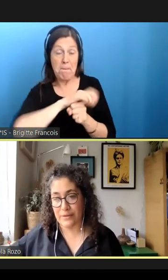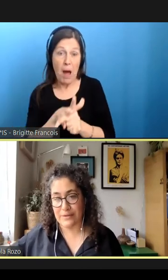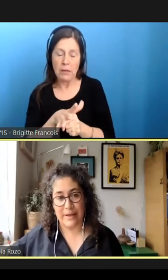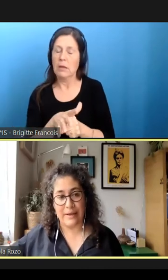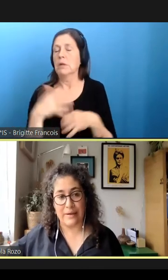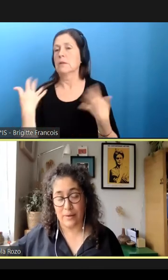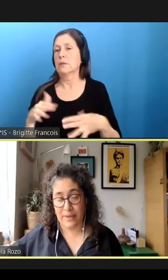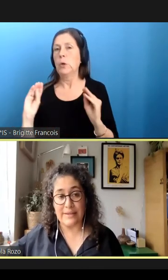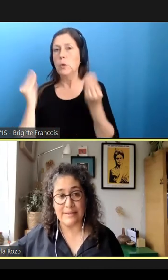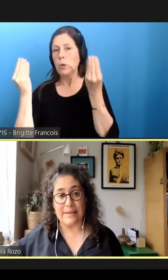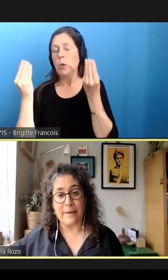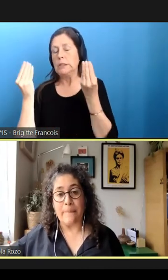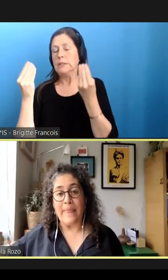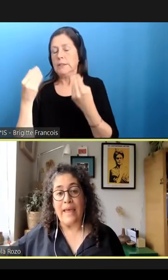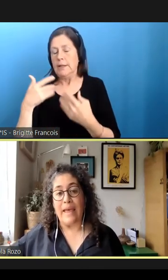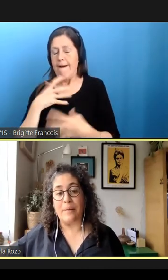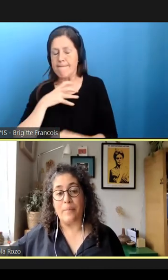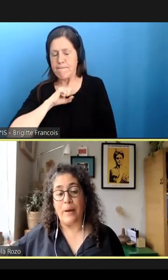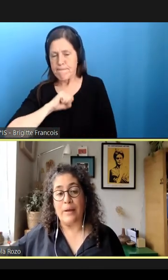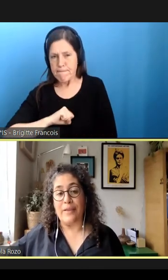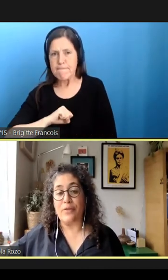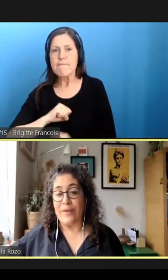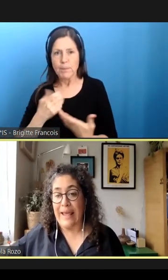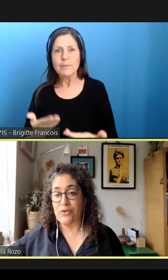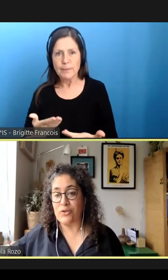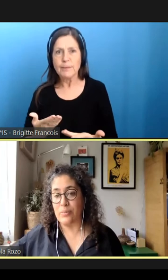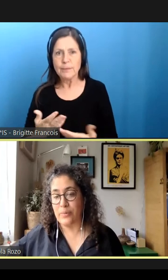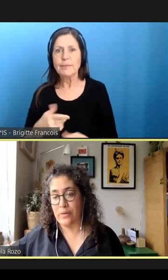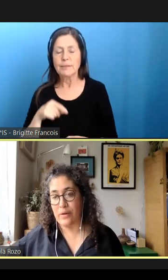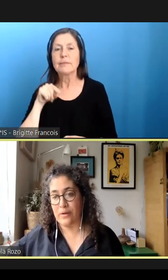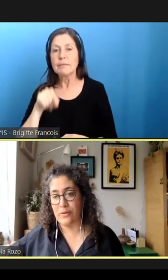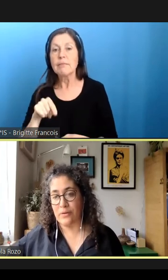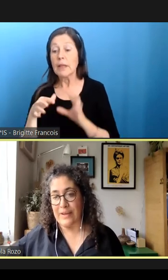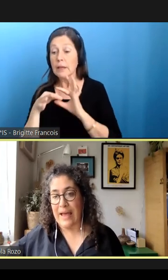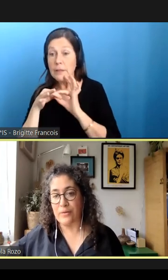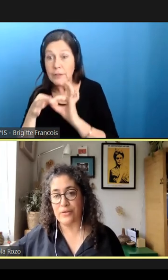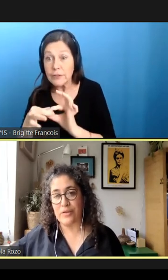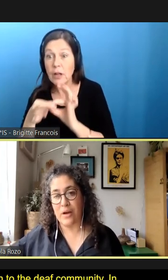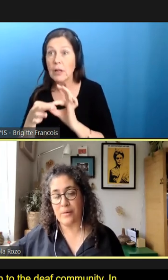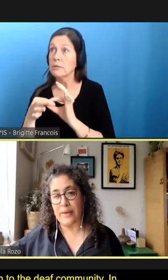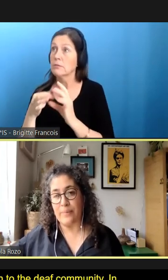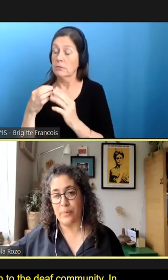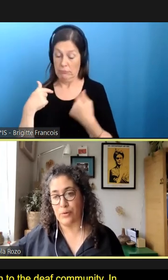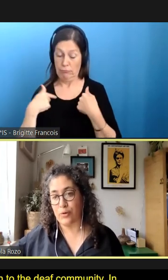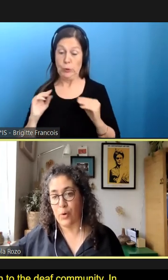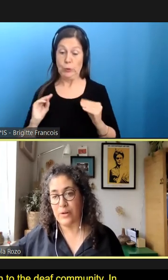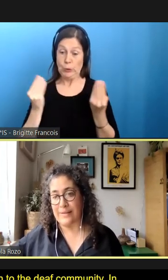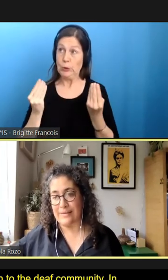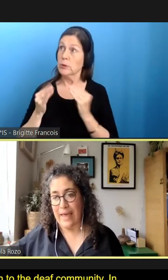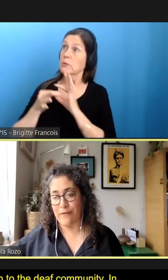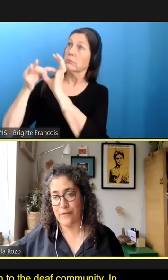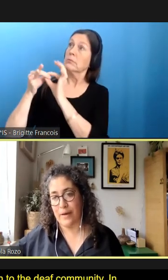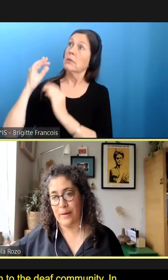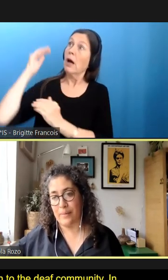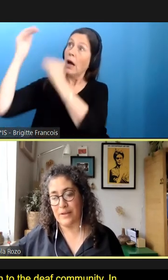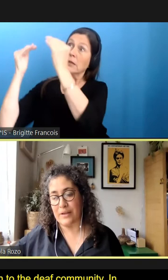deaf community. And in relationship with the adults, young people, not only